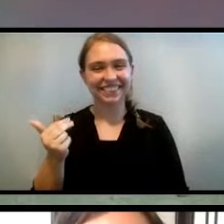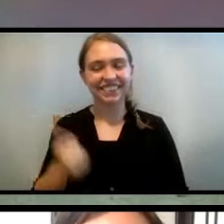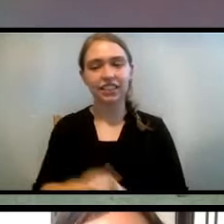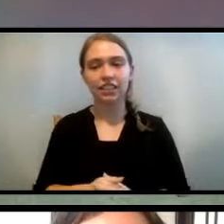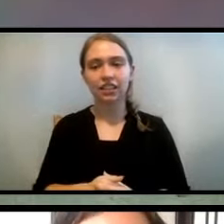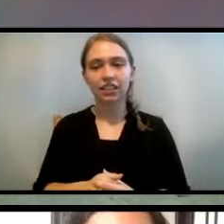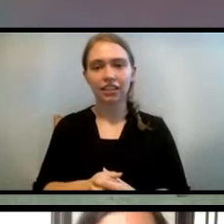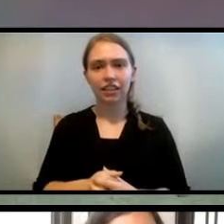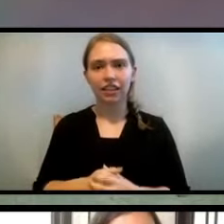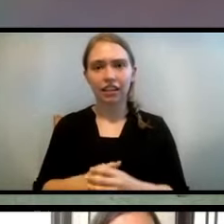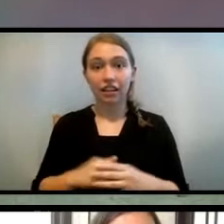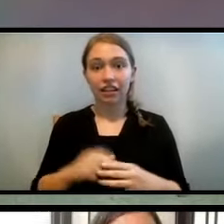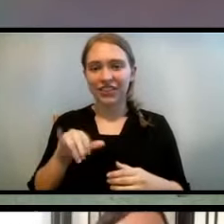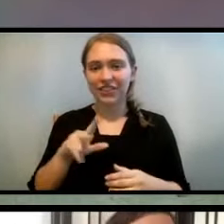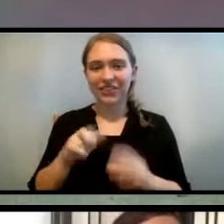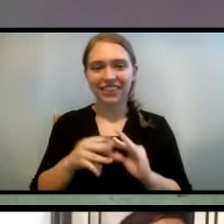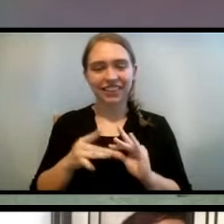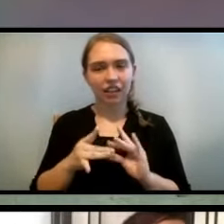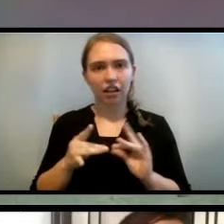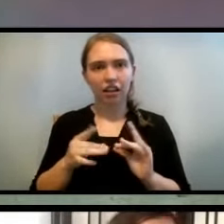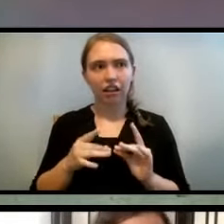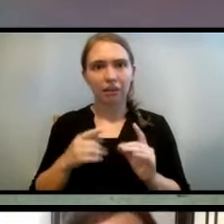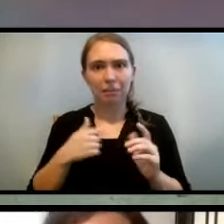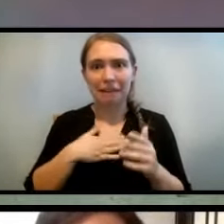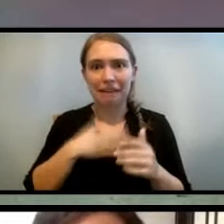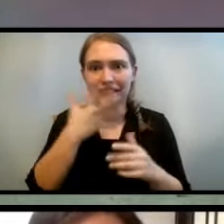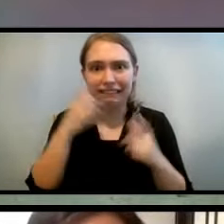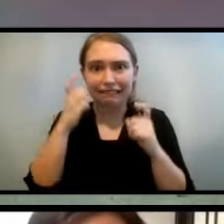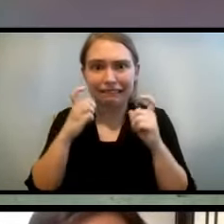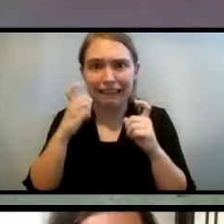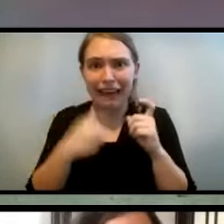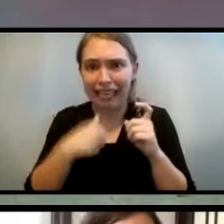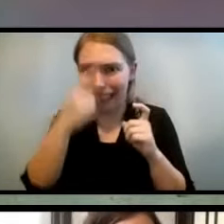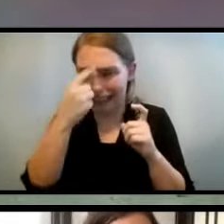Oh no, I feel like my face is too expressive, so I get called on.